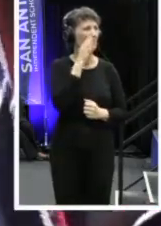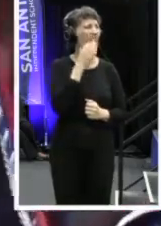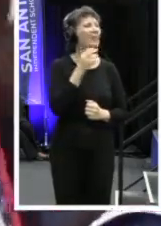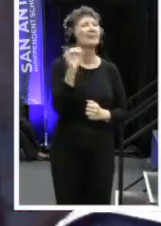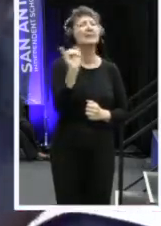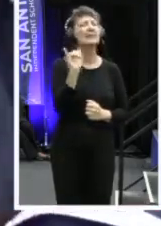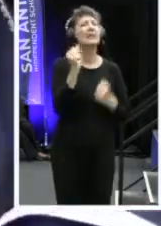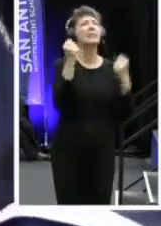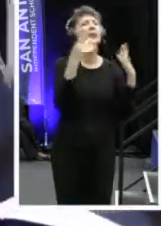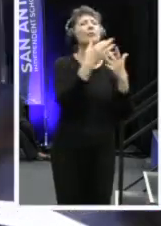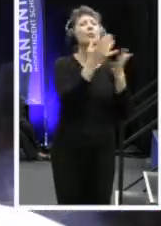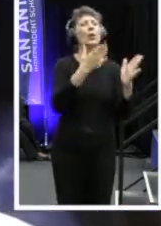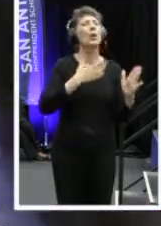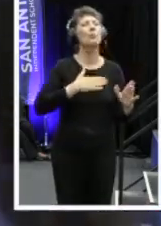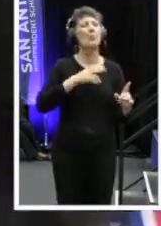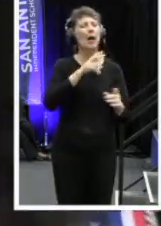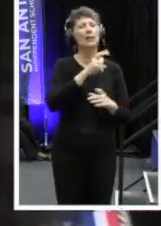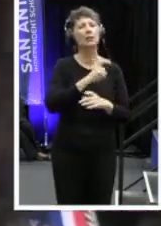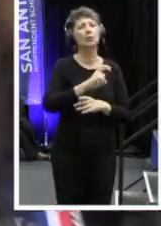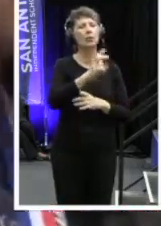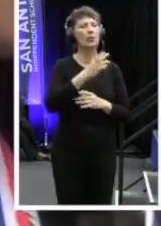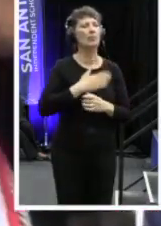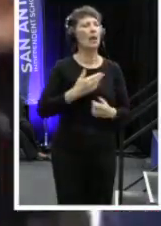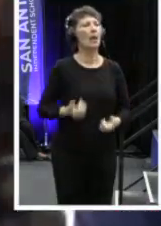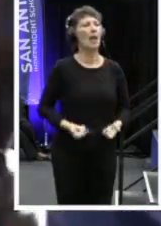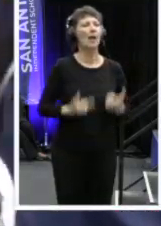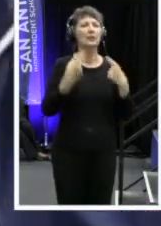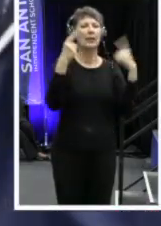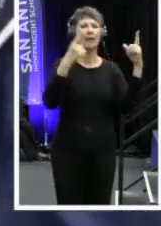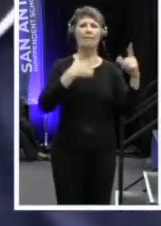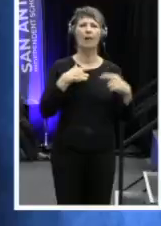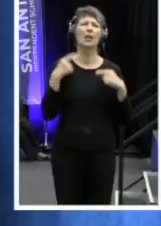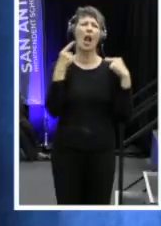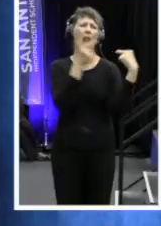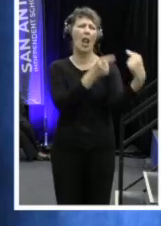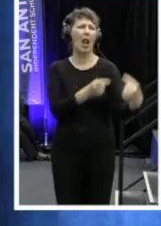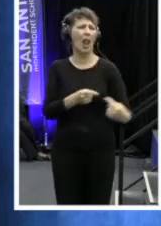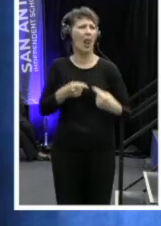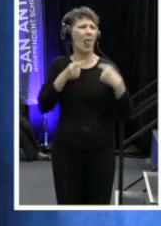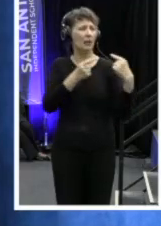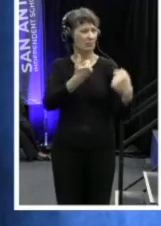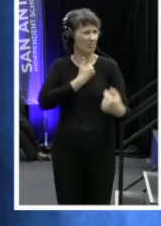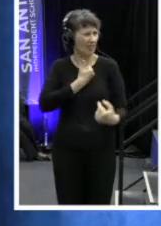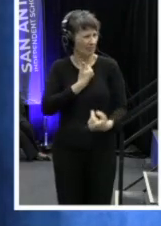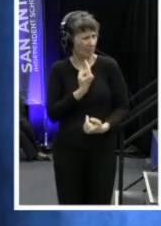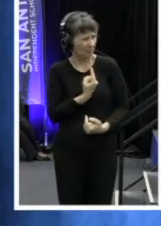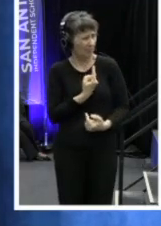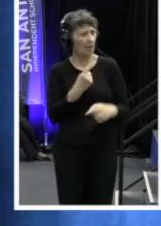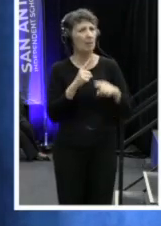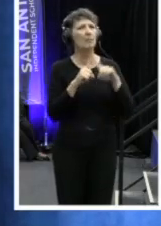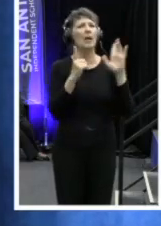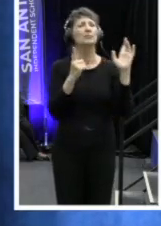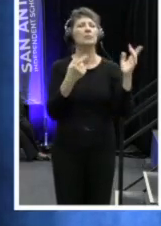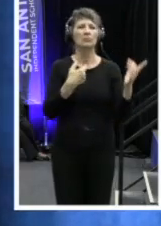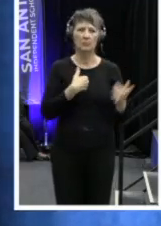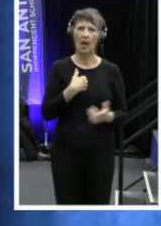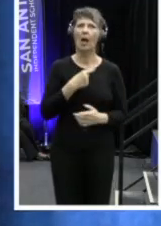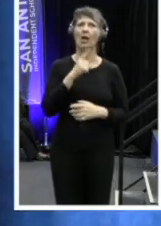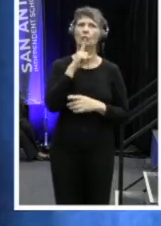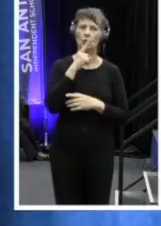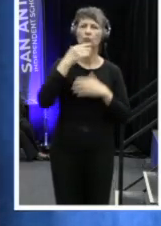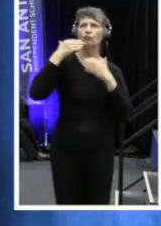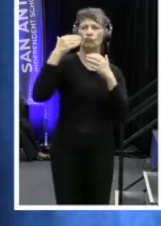Like many of you, my journey and my success has felt like a battle I have had to fight on my own. However, I